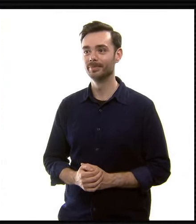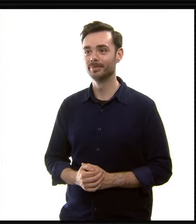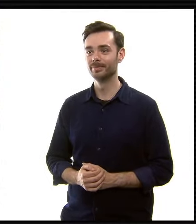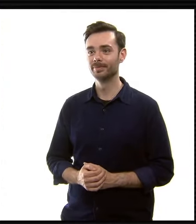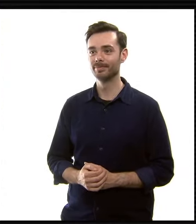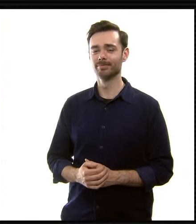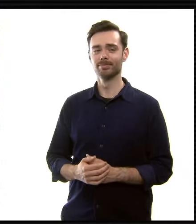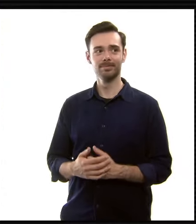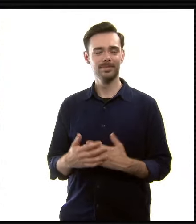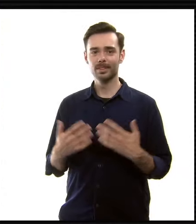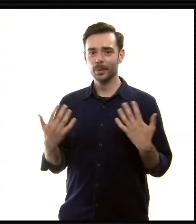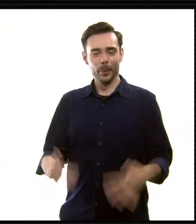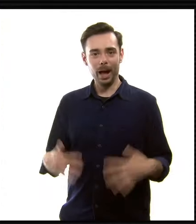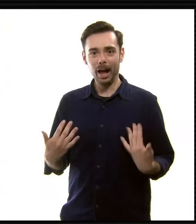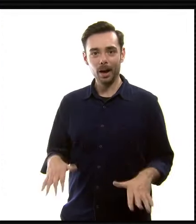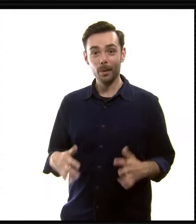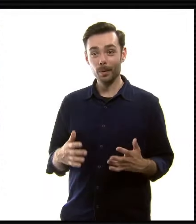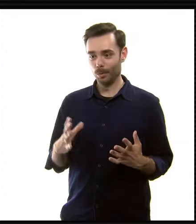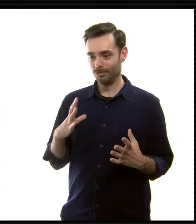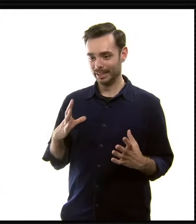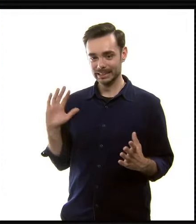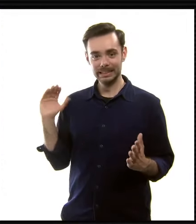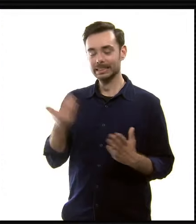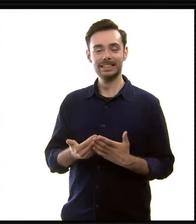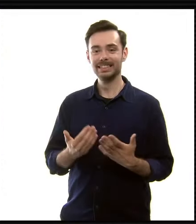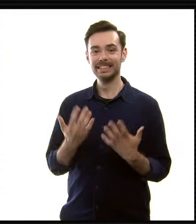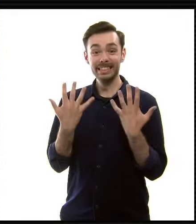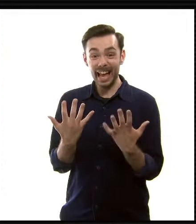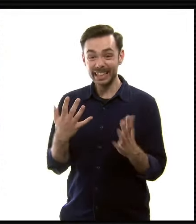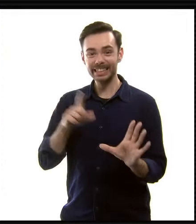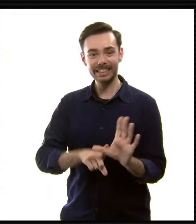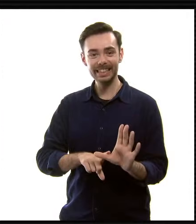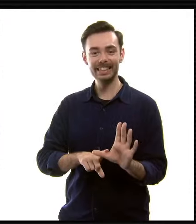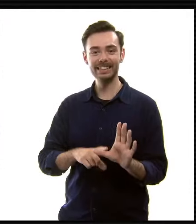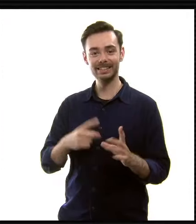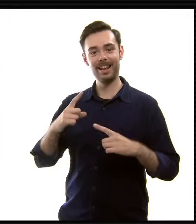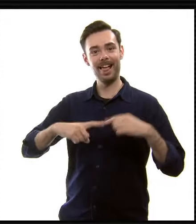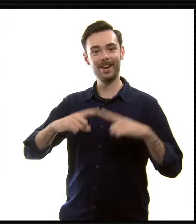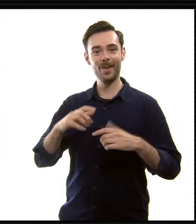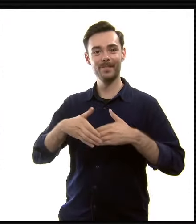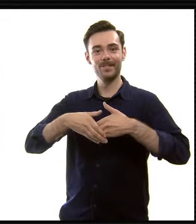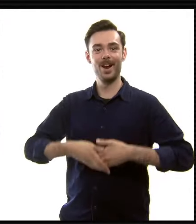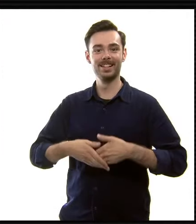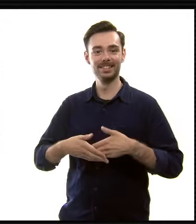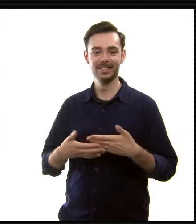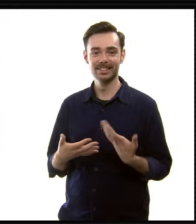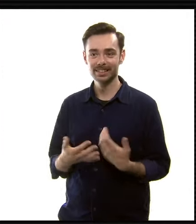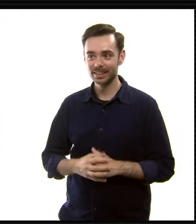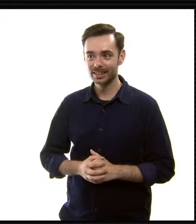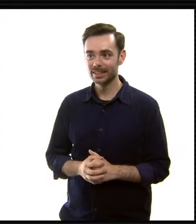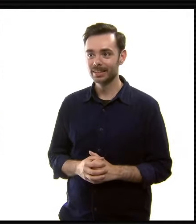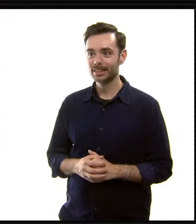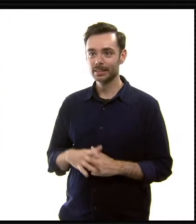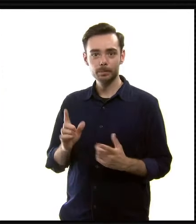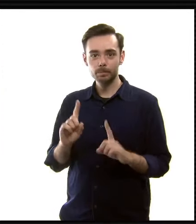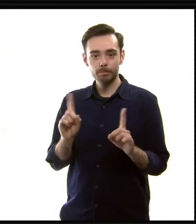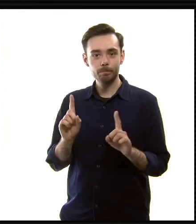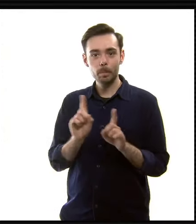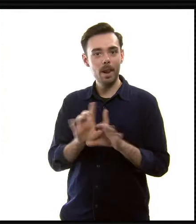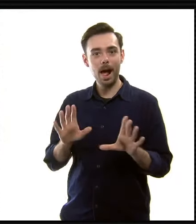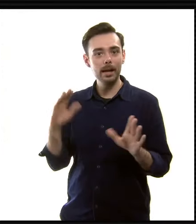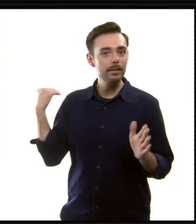10th anniversary of Lego Friends. What has it been like designing for such a well-loved theme over the last decade? It's